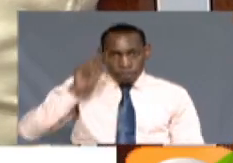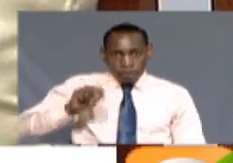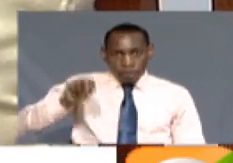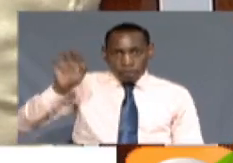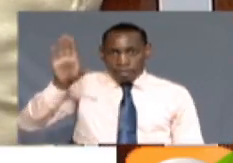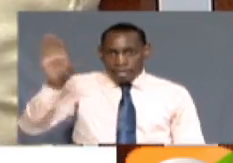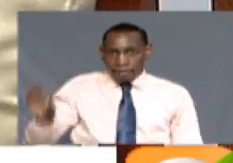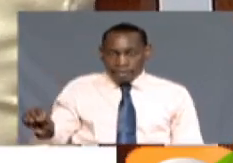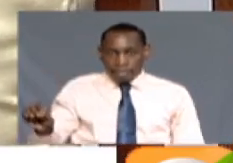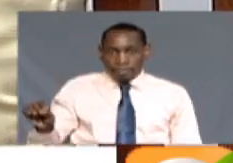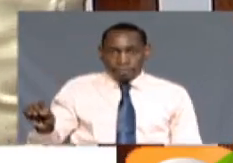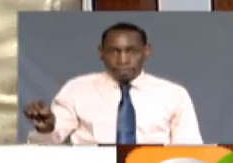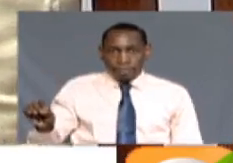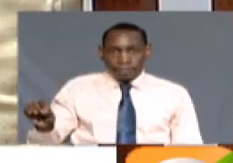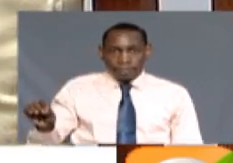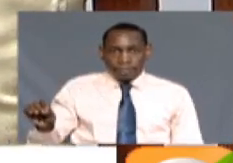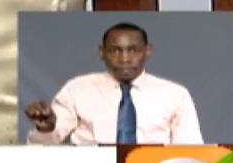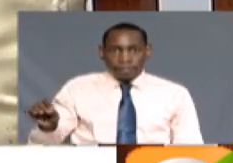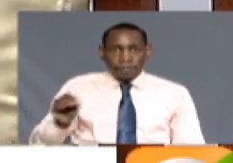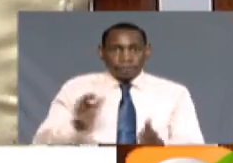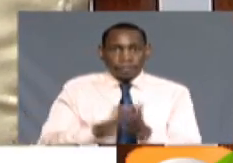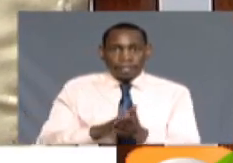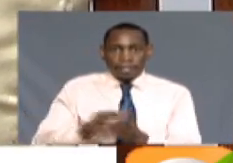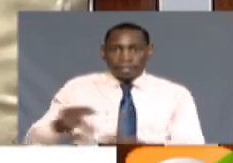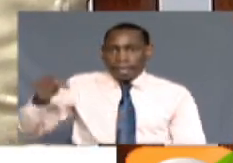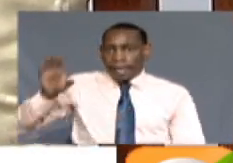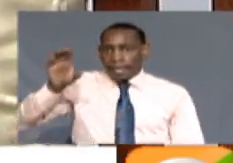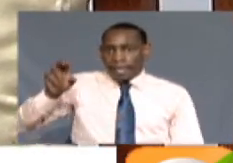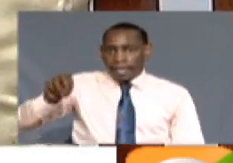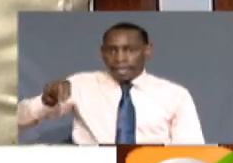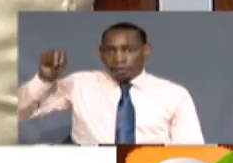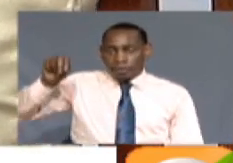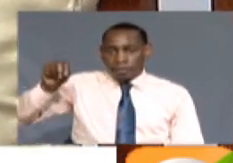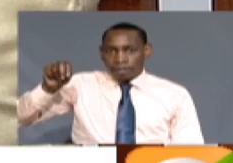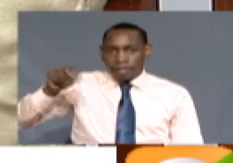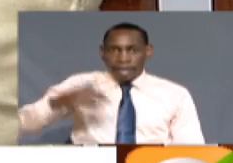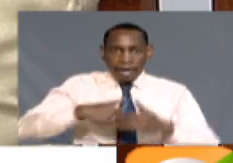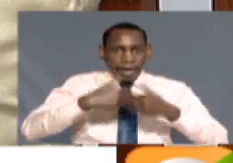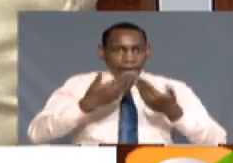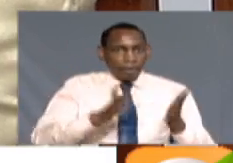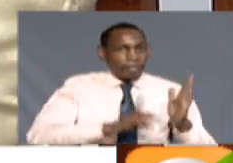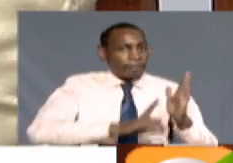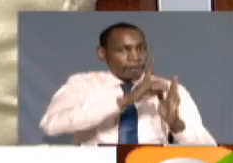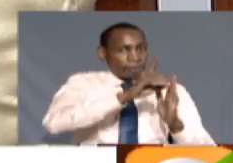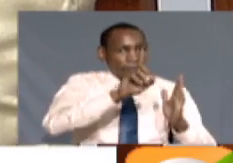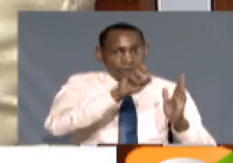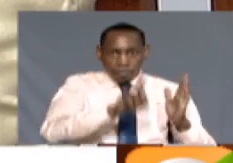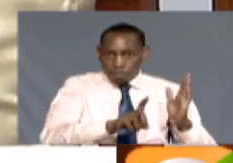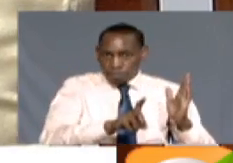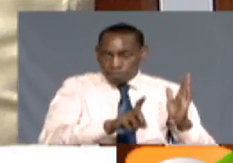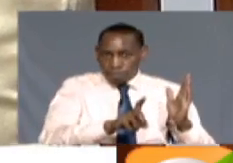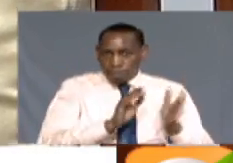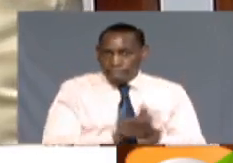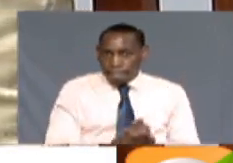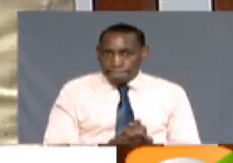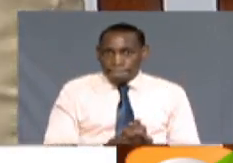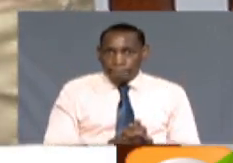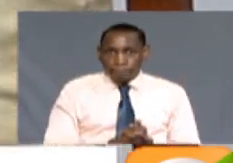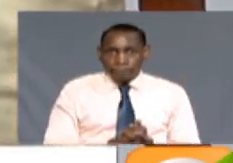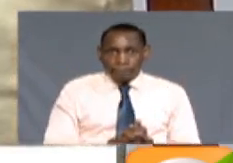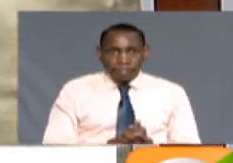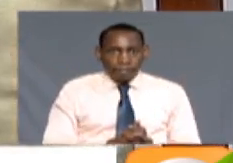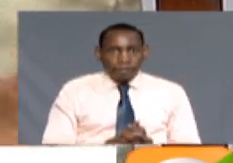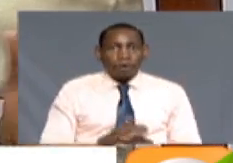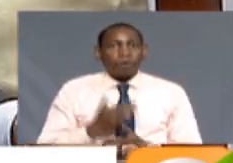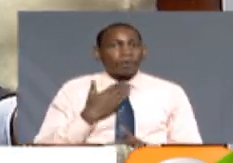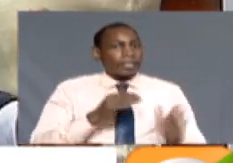African, parts of North Africans, and even in the higher North, after Mediterranean, how have they developed? They were looking for